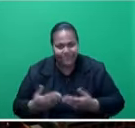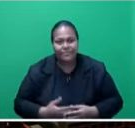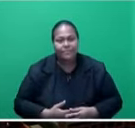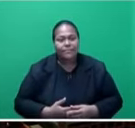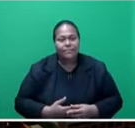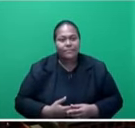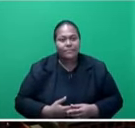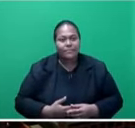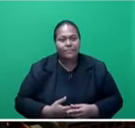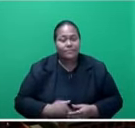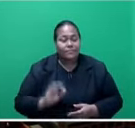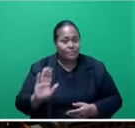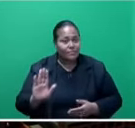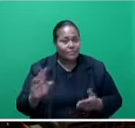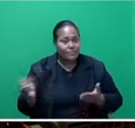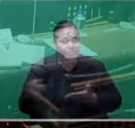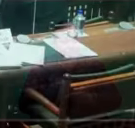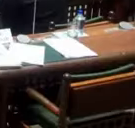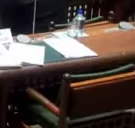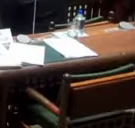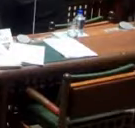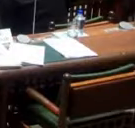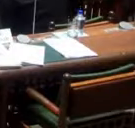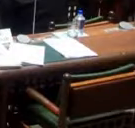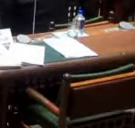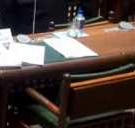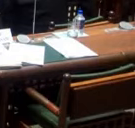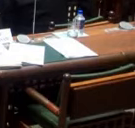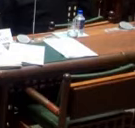his statement in reply to the question.